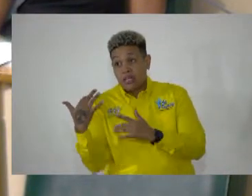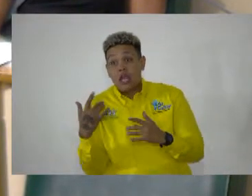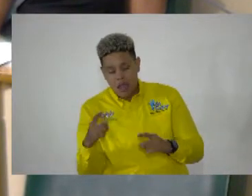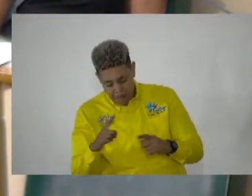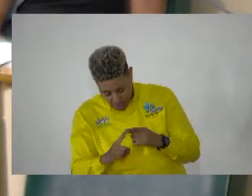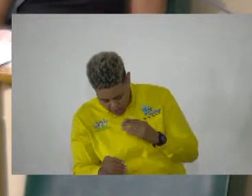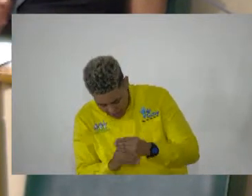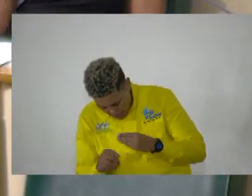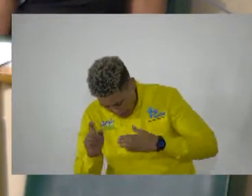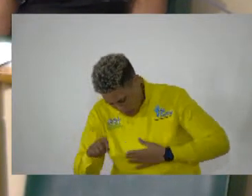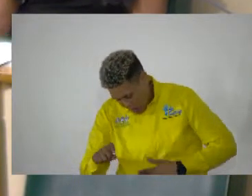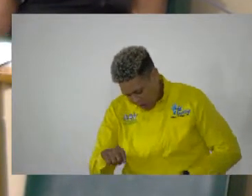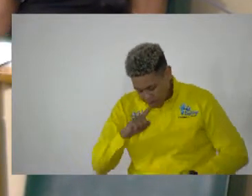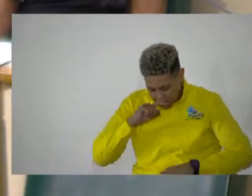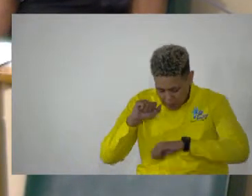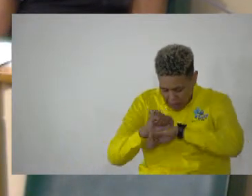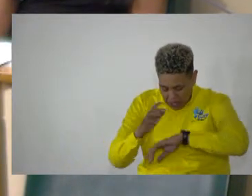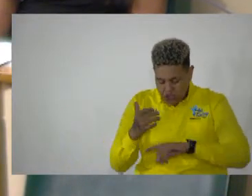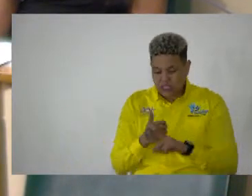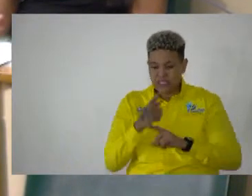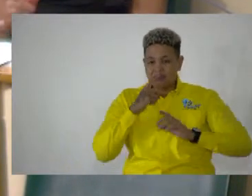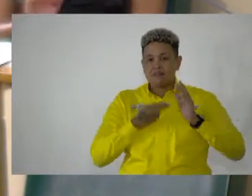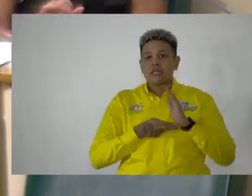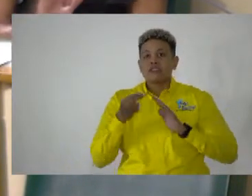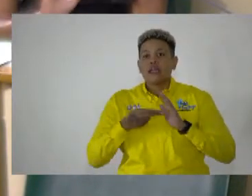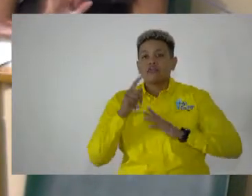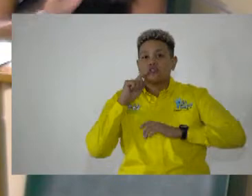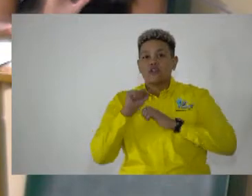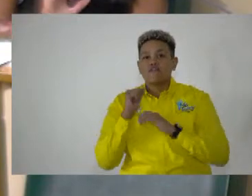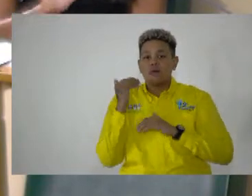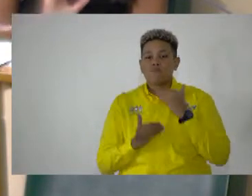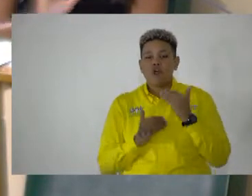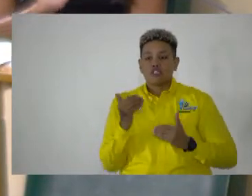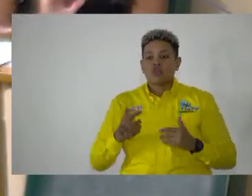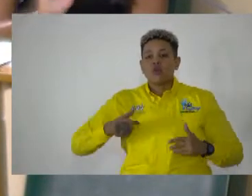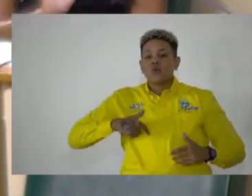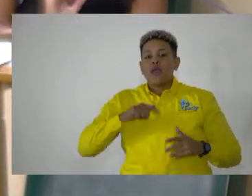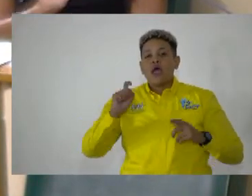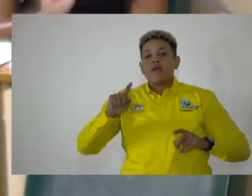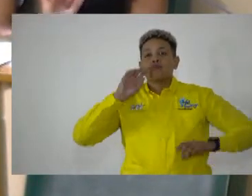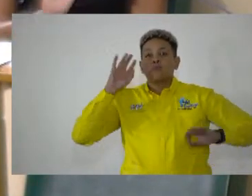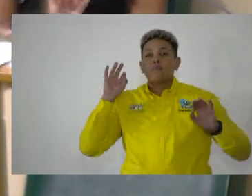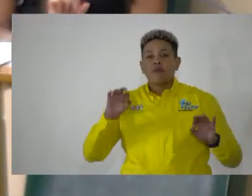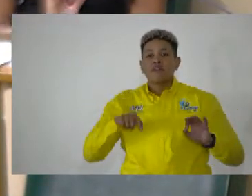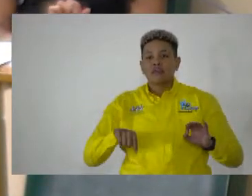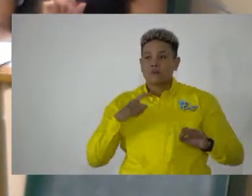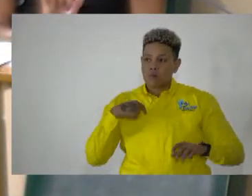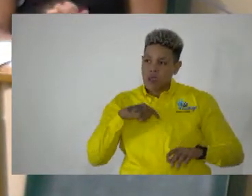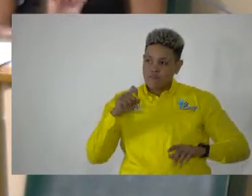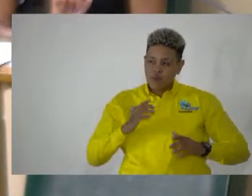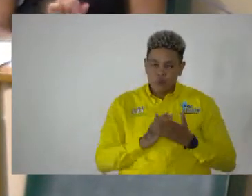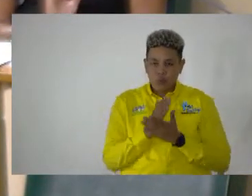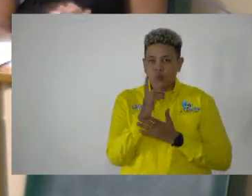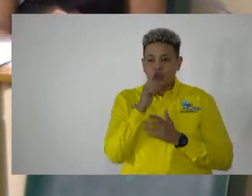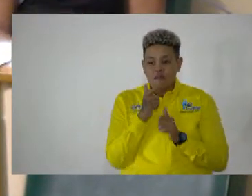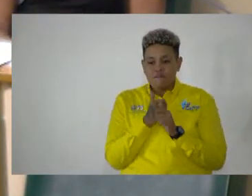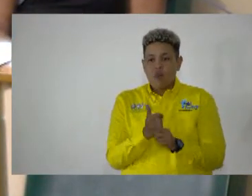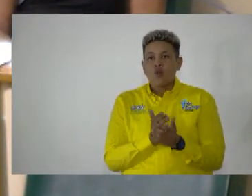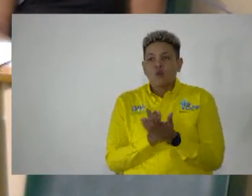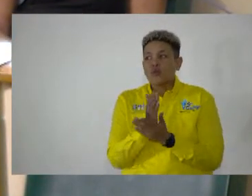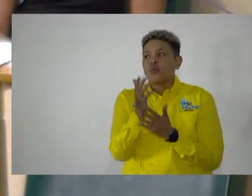and necessary to ensure integrity of the process, that we have to perfect them, we have to carry them through and follow them